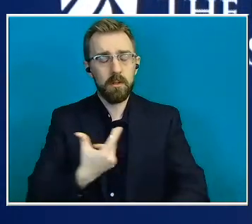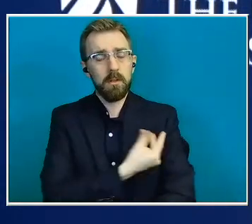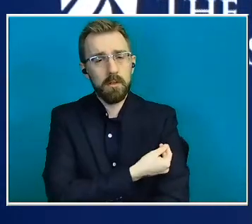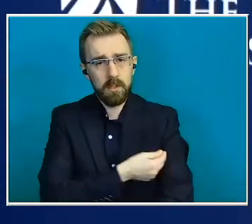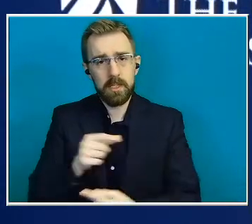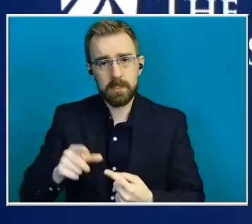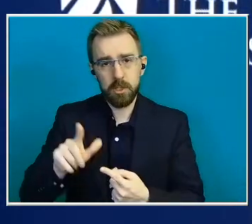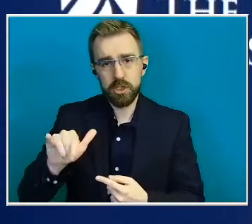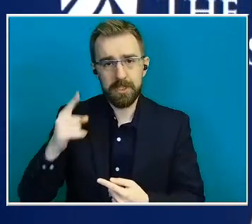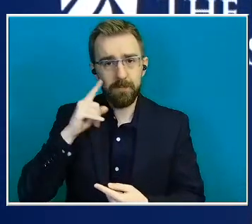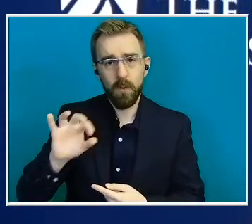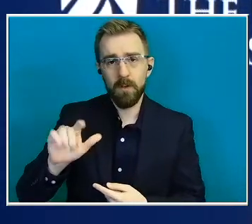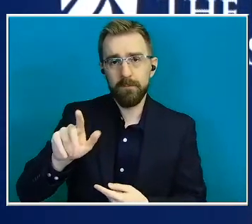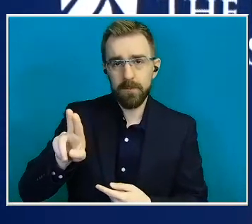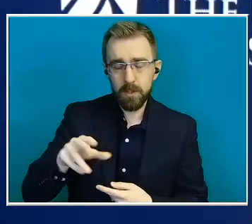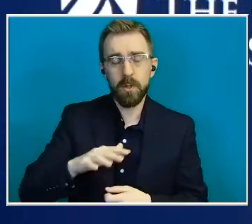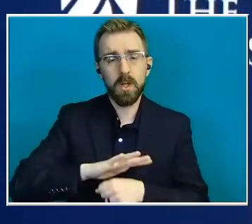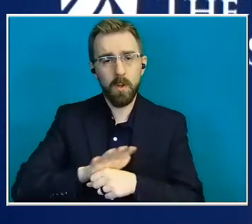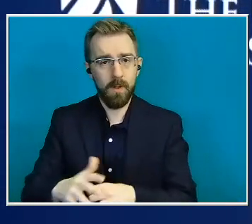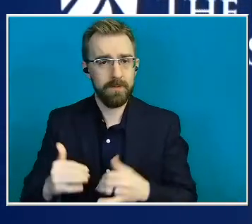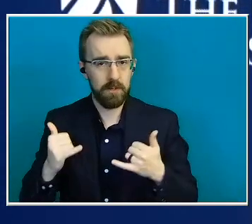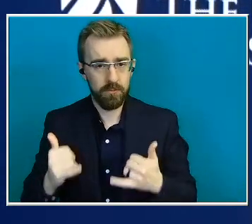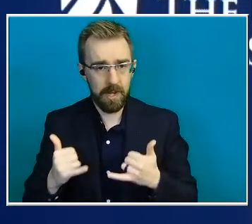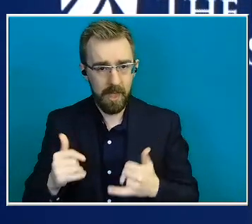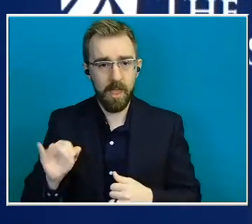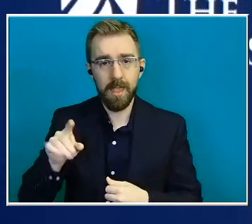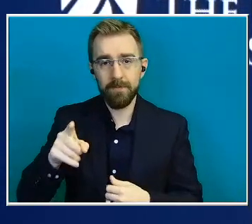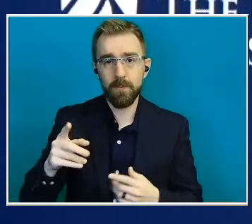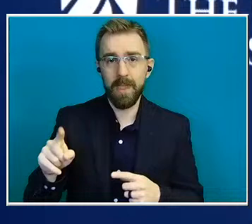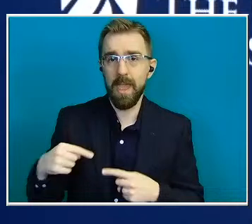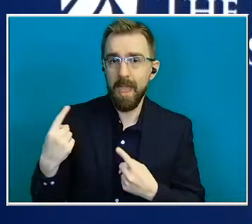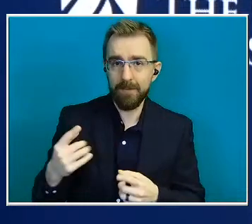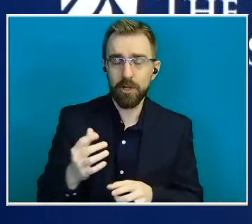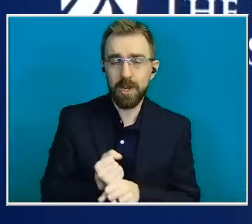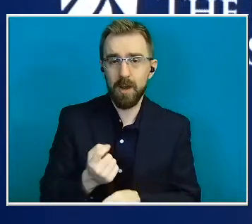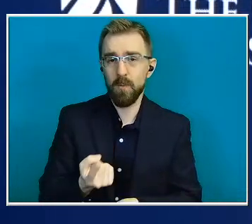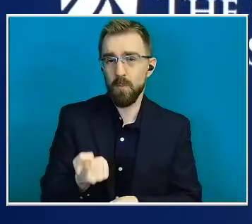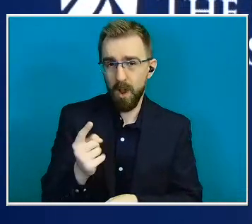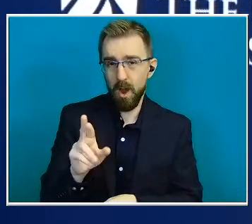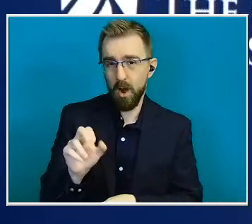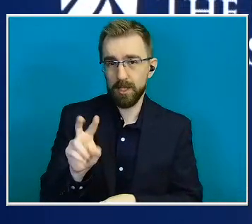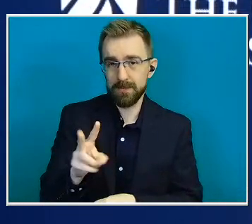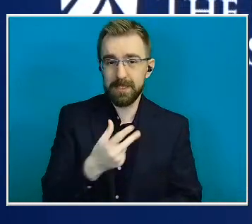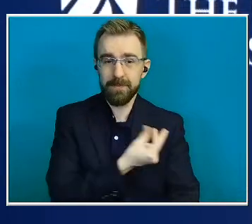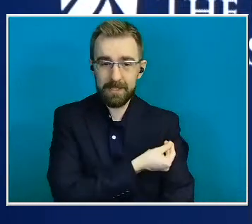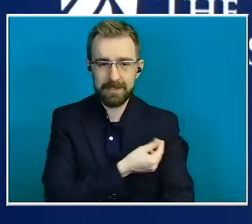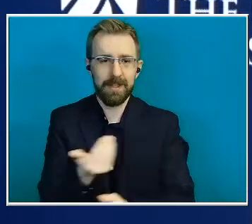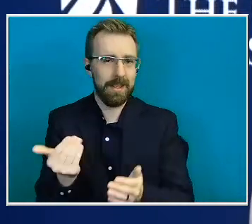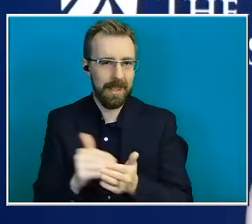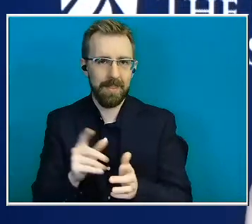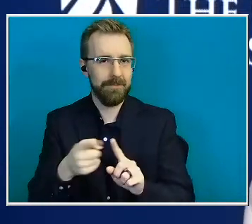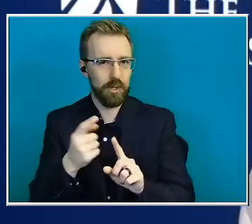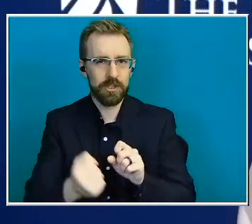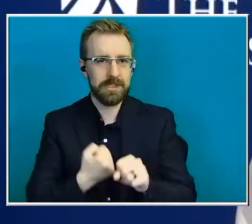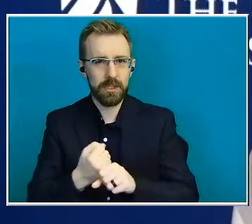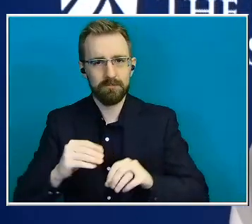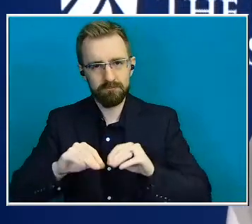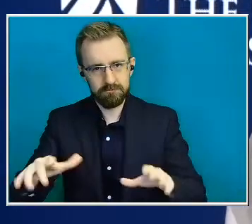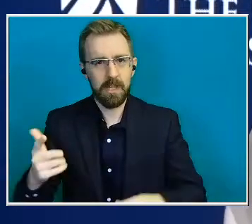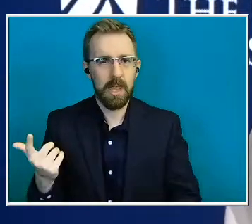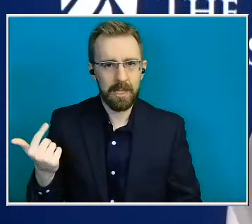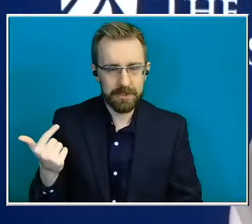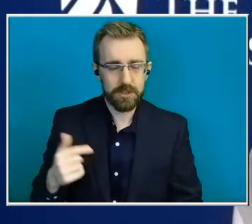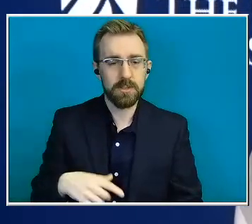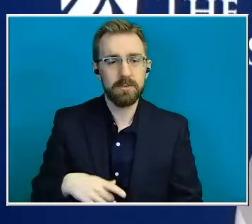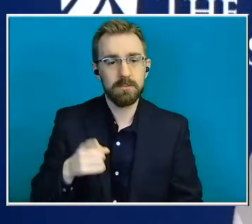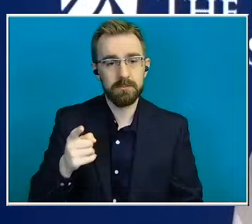influenza and COVID right now. If you have ever gotten one RSV vaccine, and again, the first year that it was out was last year, you are good to go